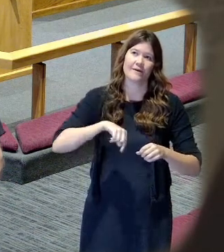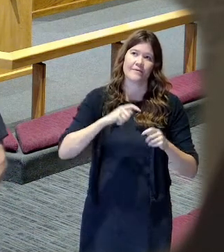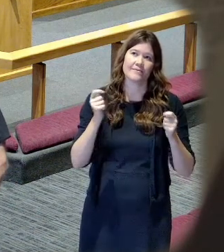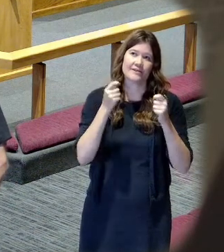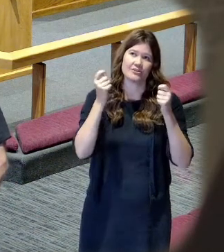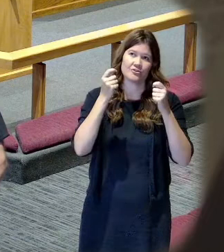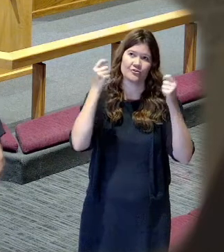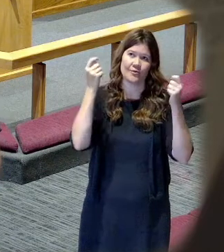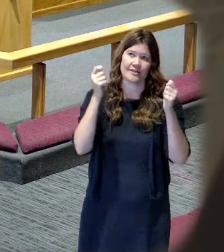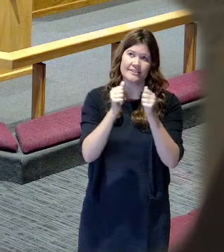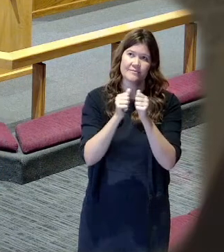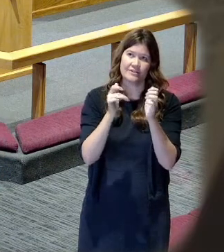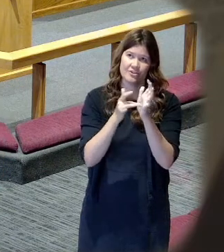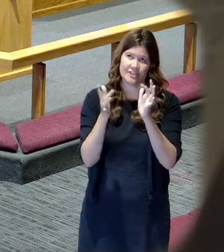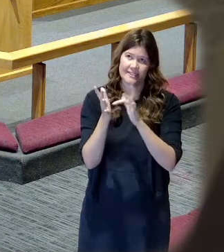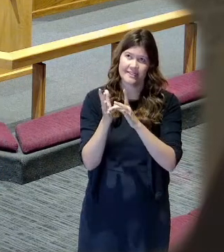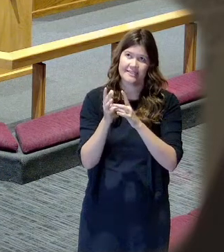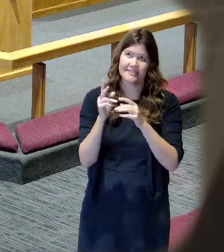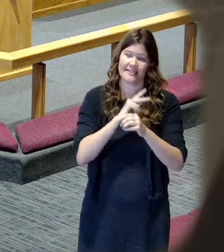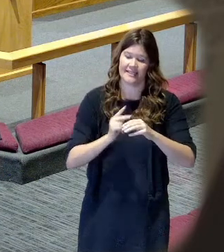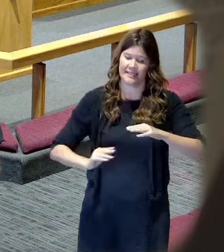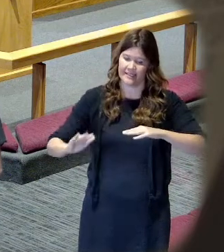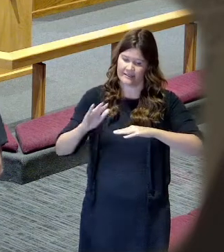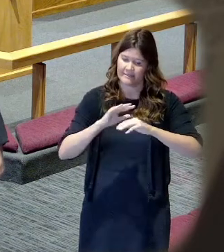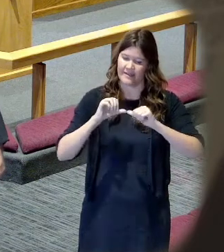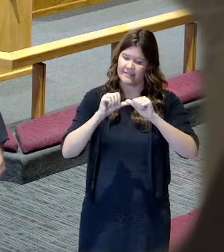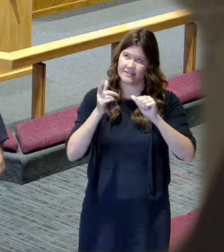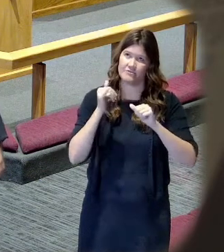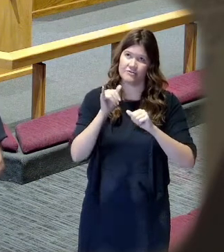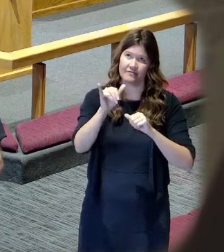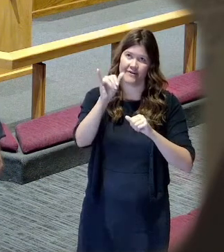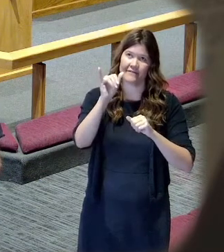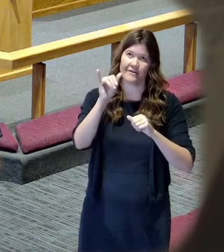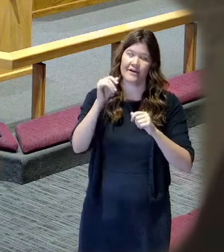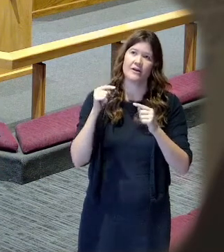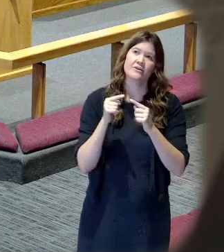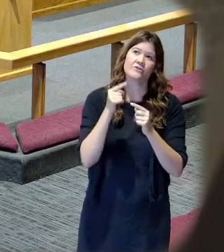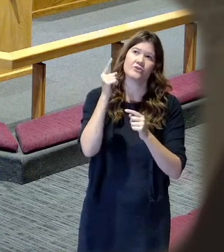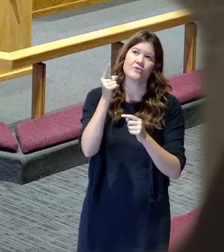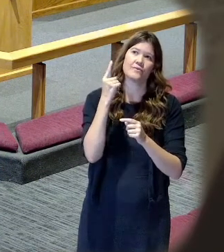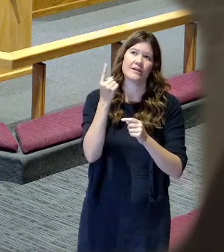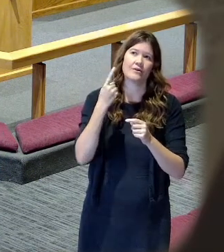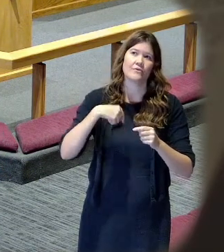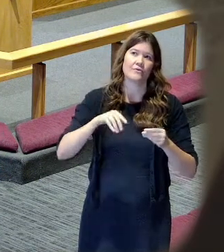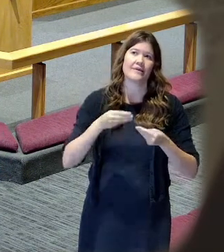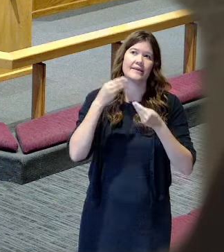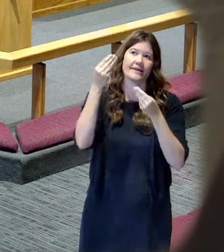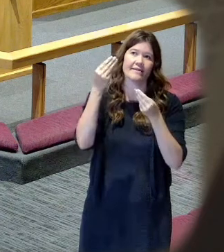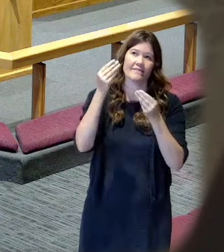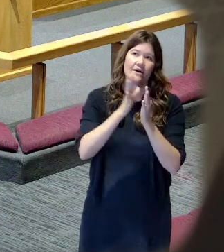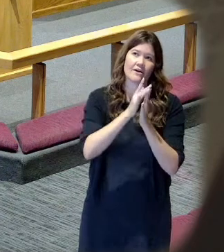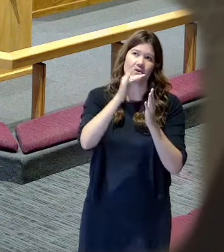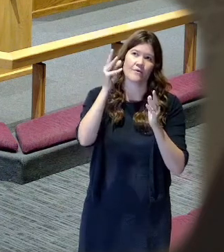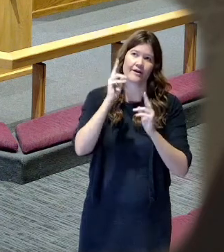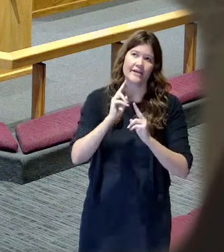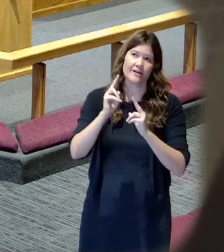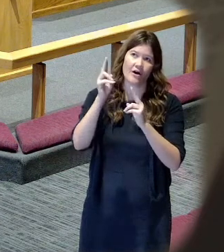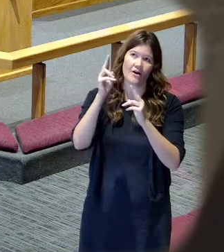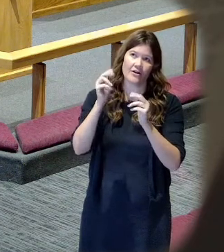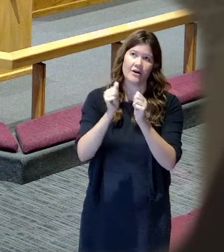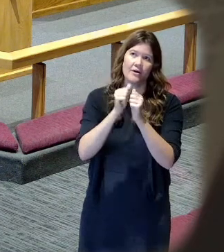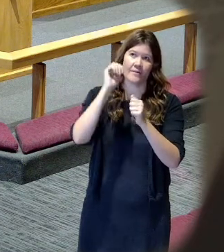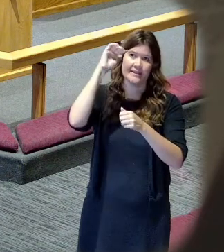feast of the Lamb and his kingdom which has no end. To you alone, O Father, be all glory, honor, and worship with the Son and the Holy